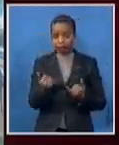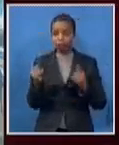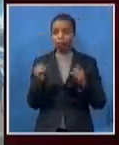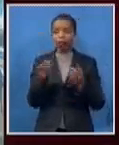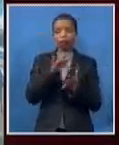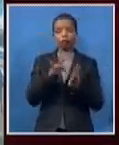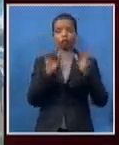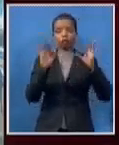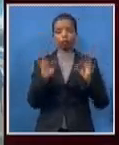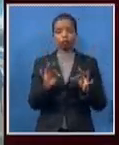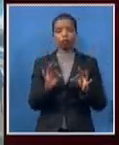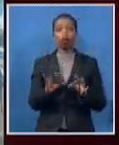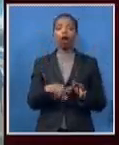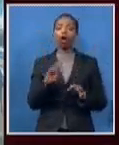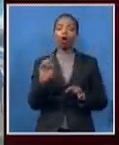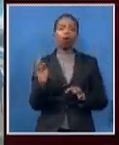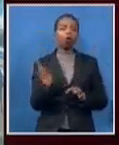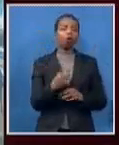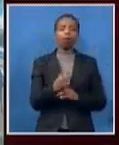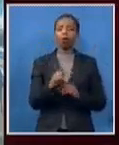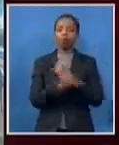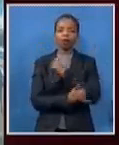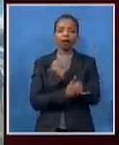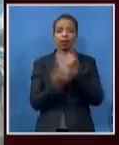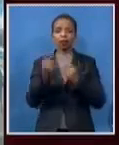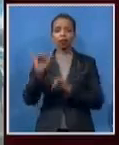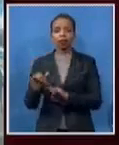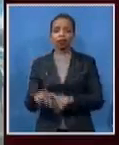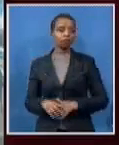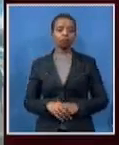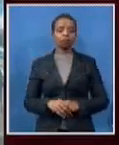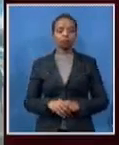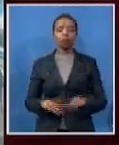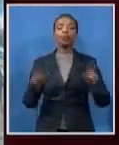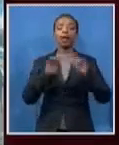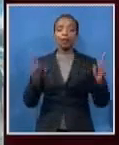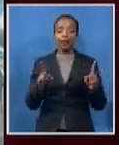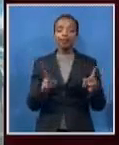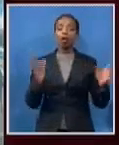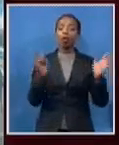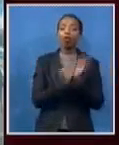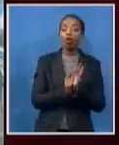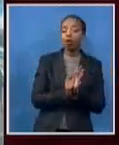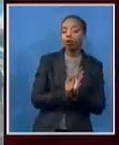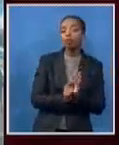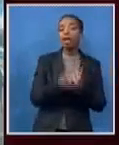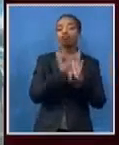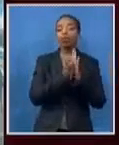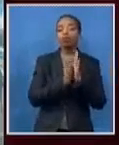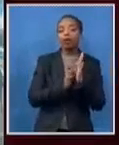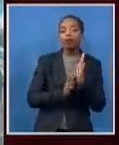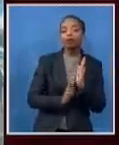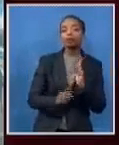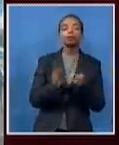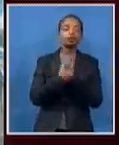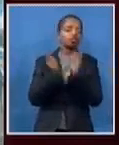the laws and the regulations, but they aren't simple, quick projects. And it's really important. We